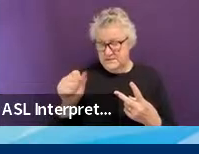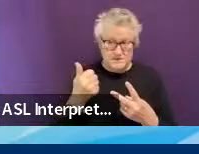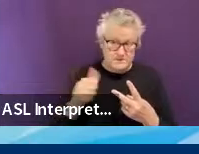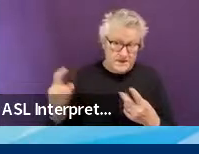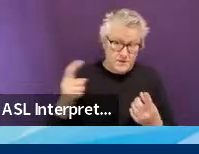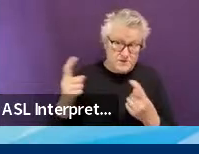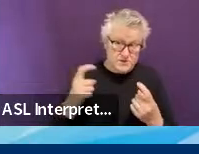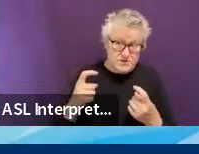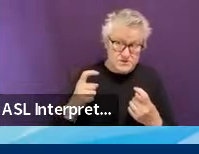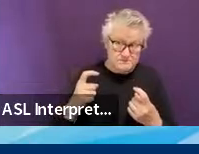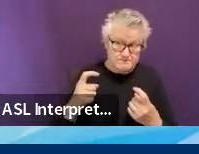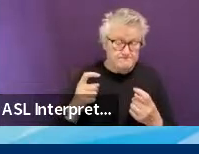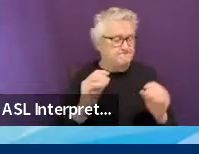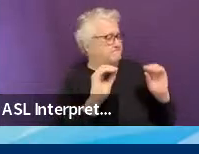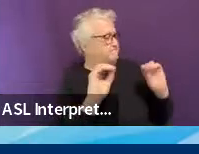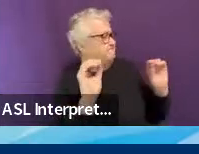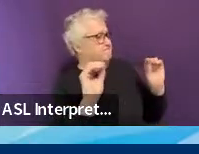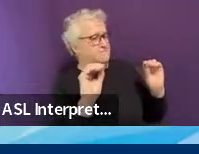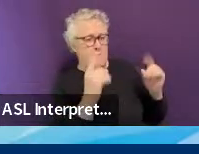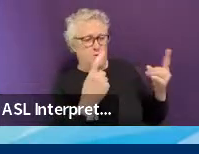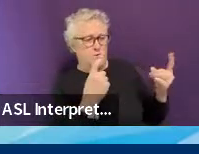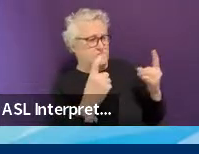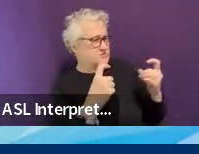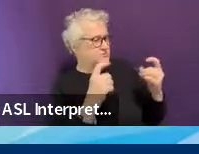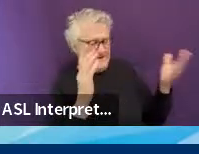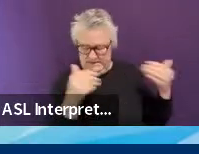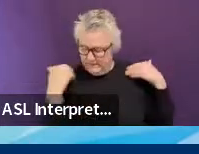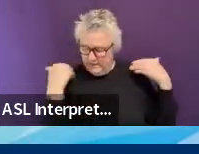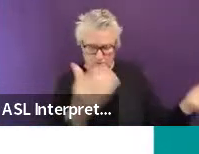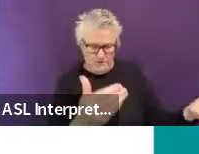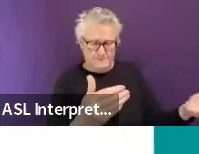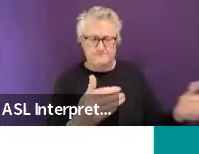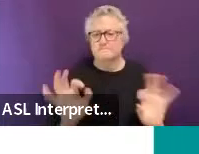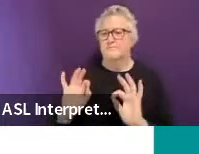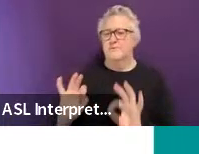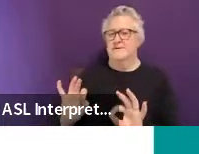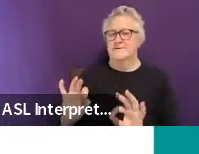I don't see any questions. Let's keep on moving. All right, perfect. Let's go on.